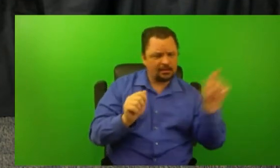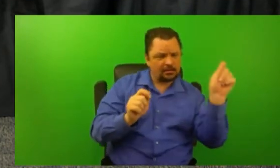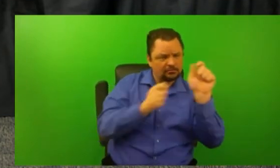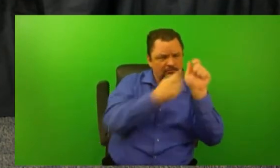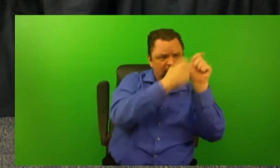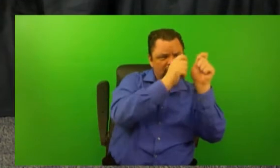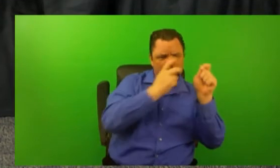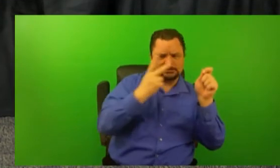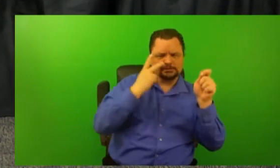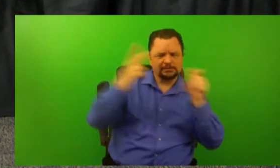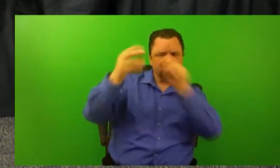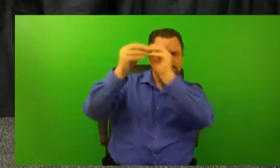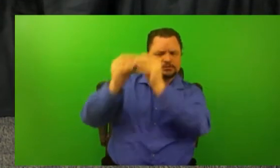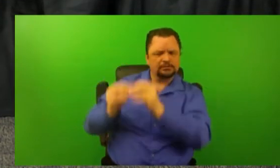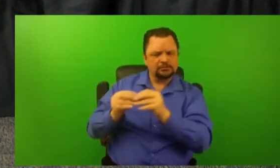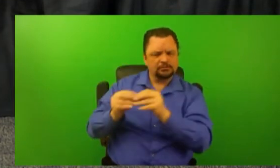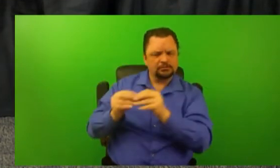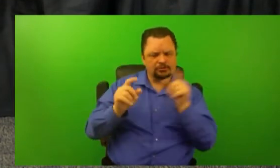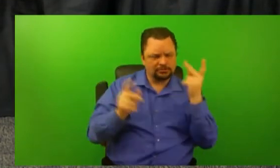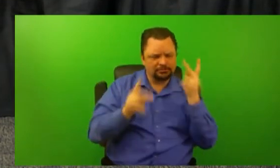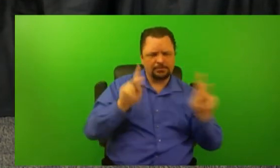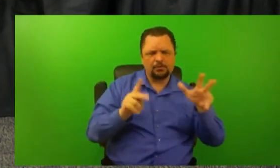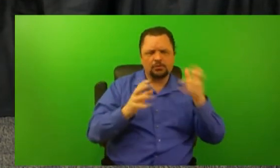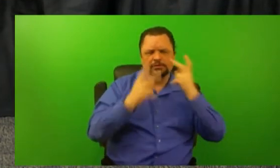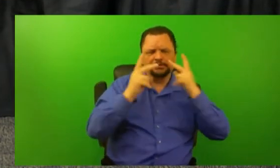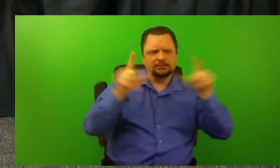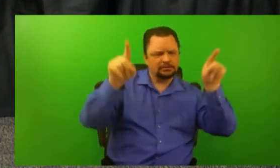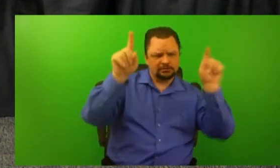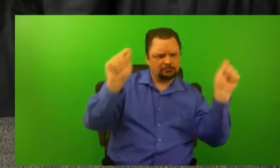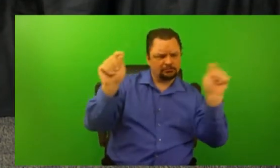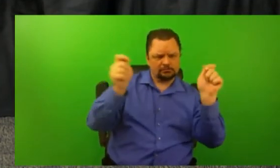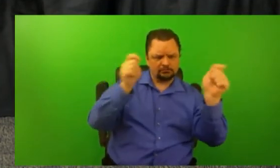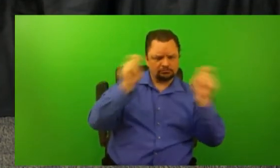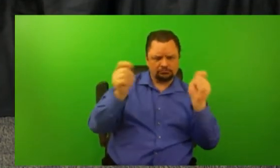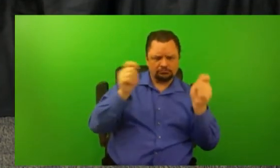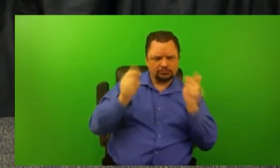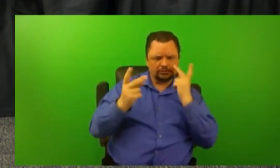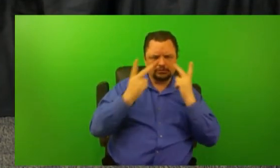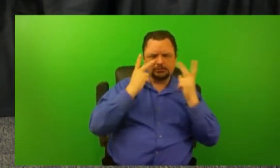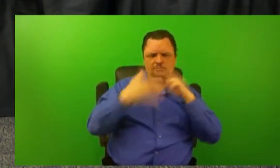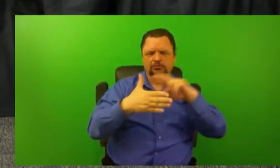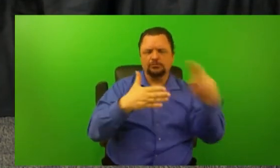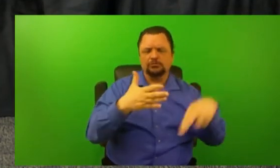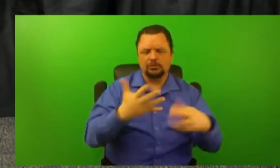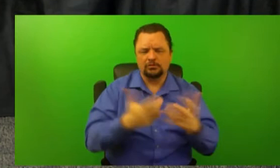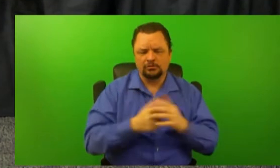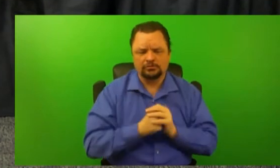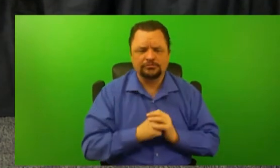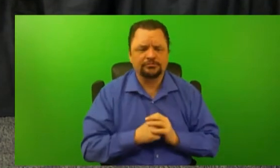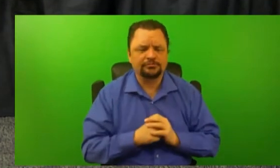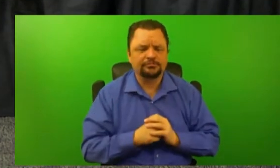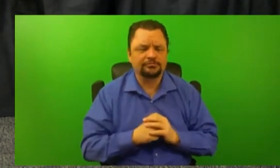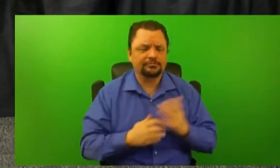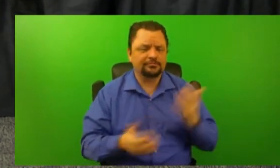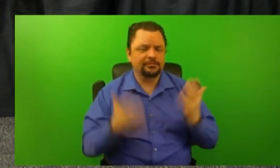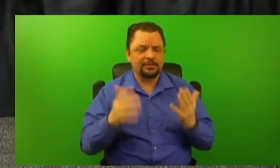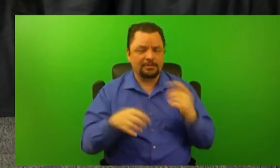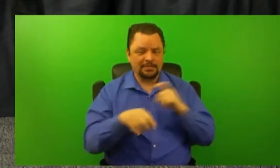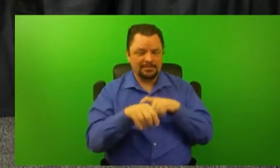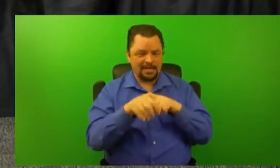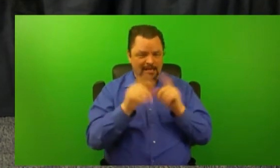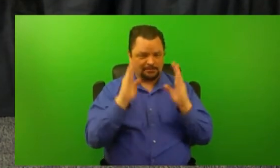self-selection of the data in terms of the time frame that somebody wants to look at. We could